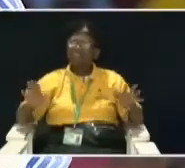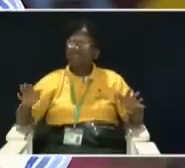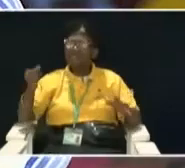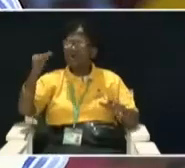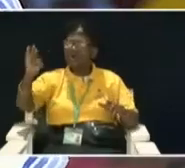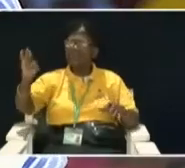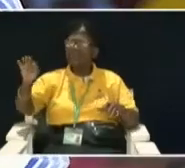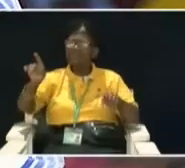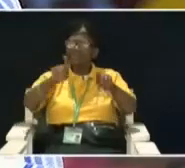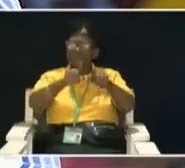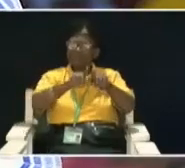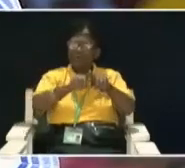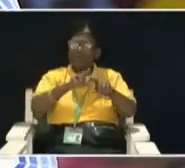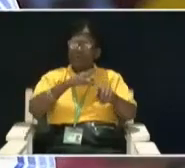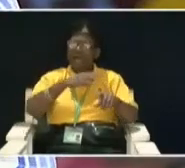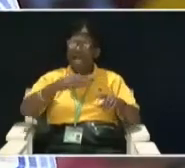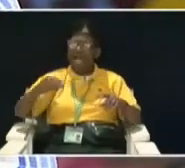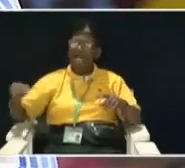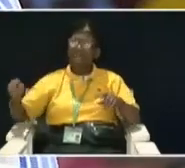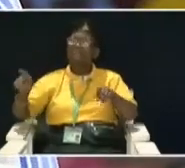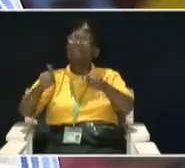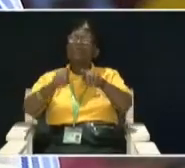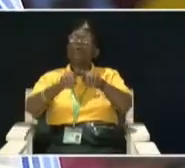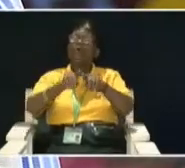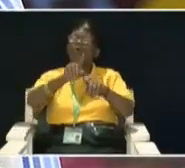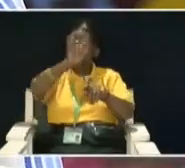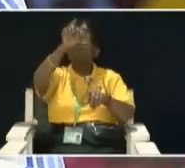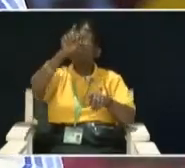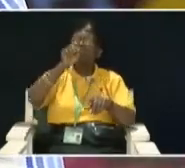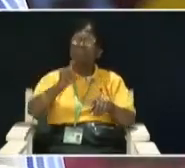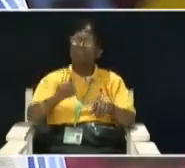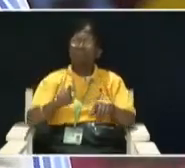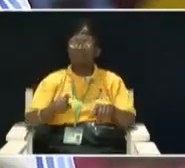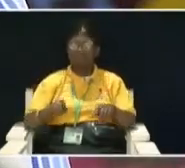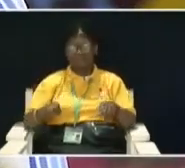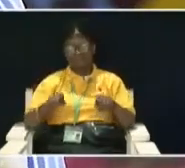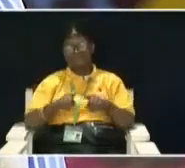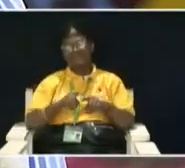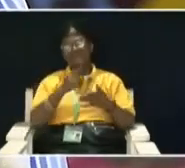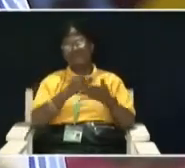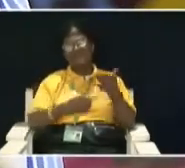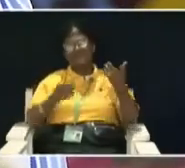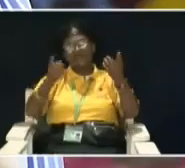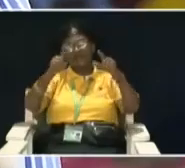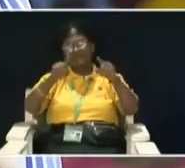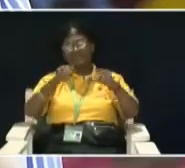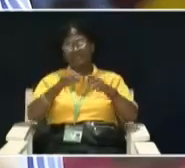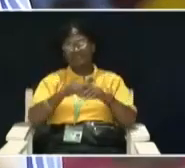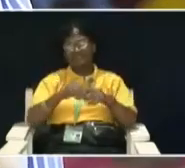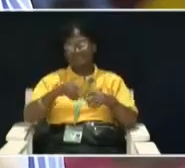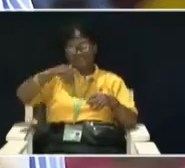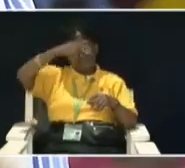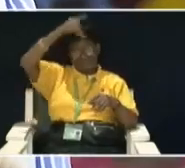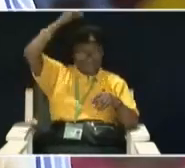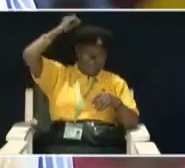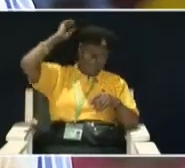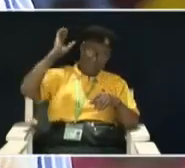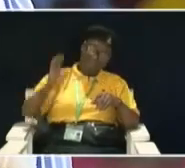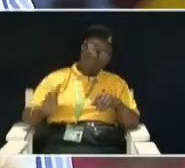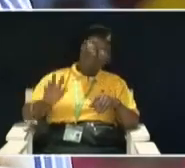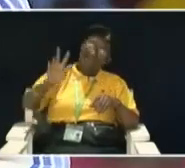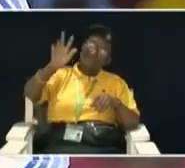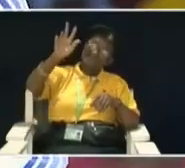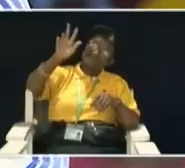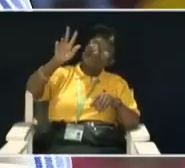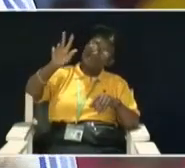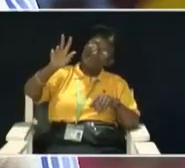So, see, what happened in Daniel chapter 3 is this. You see, I had